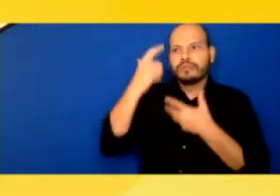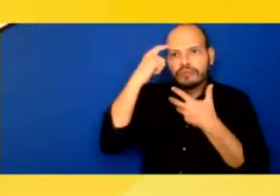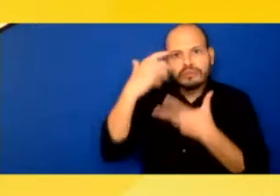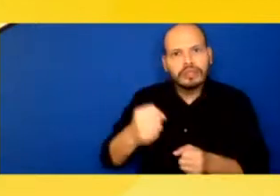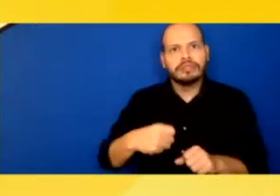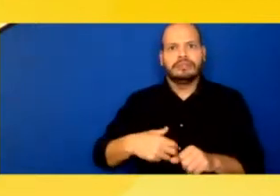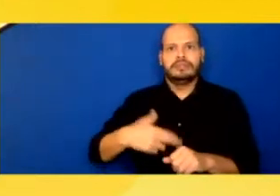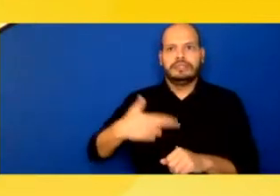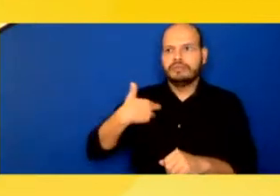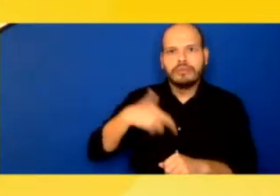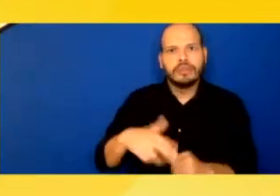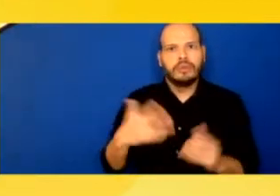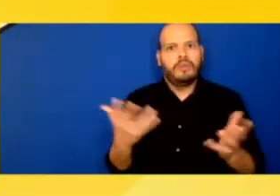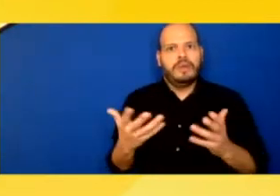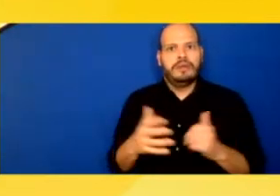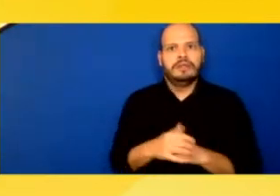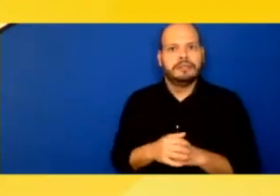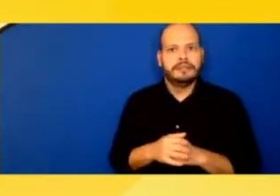second